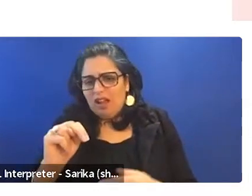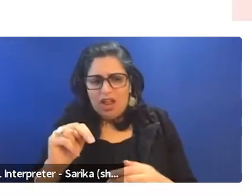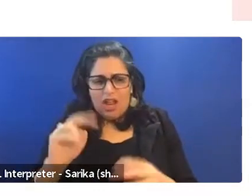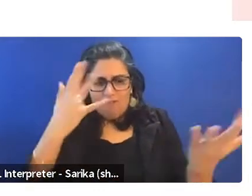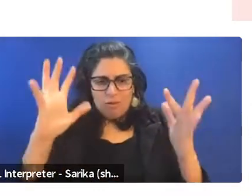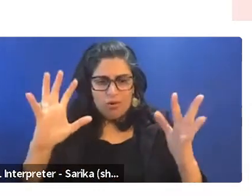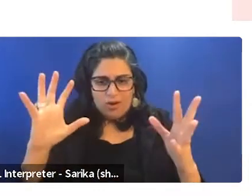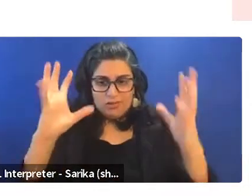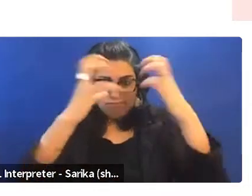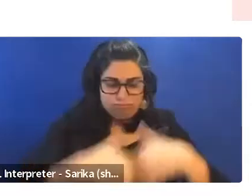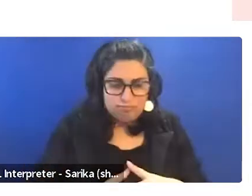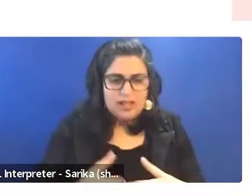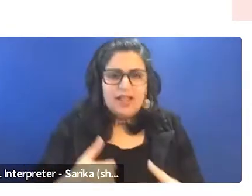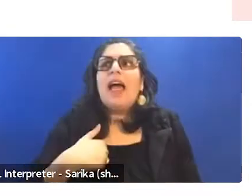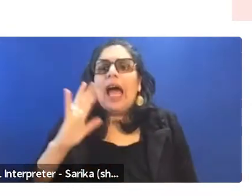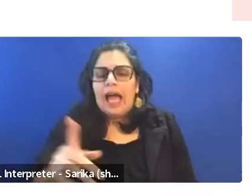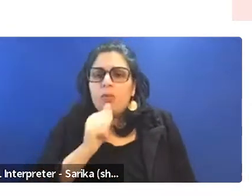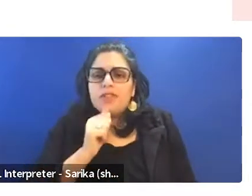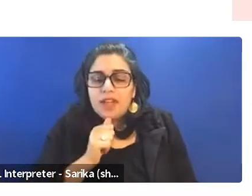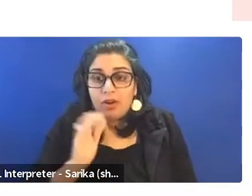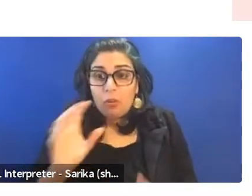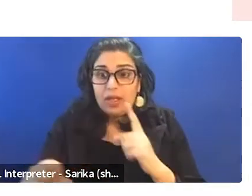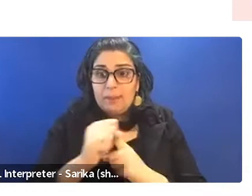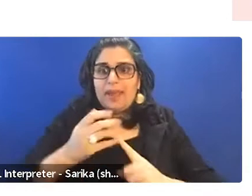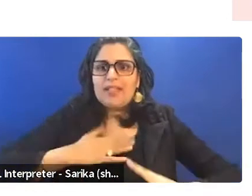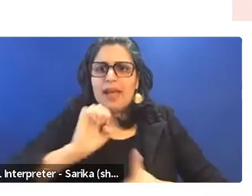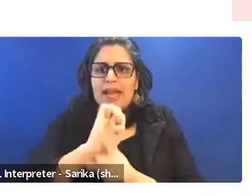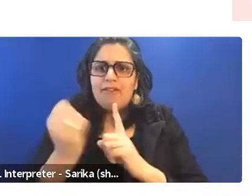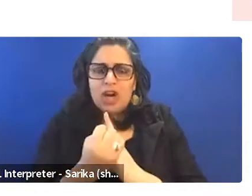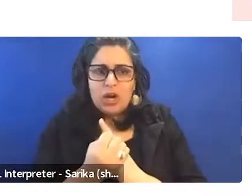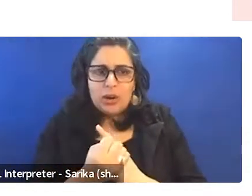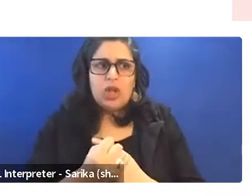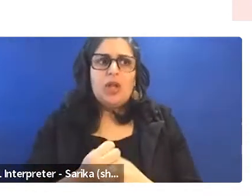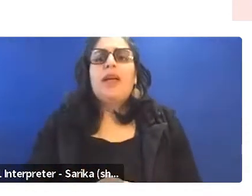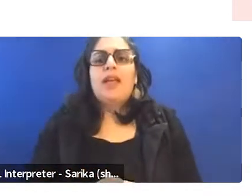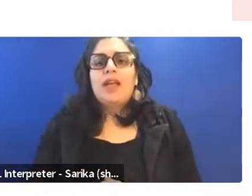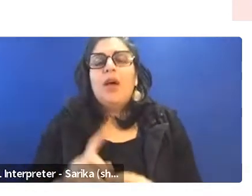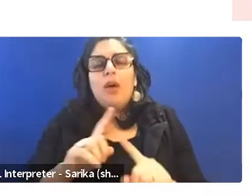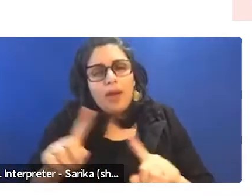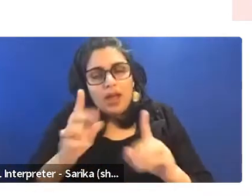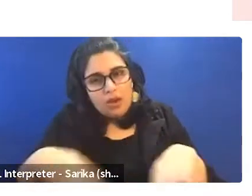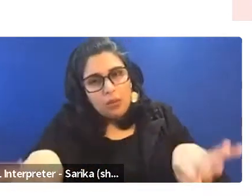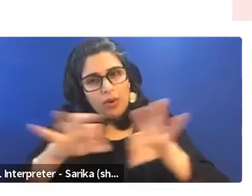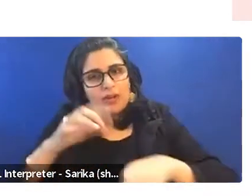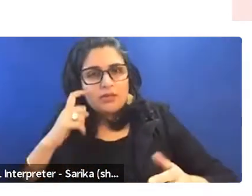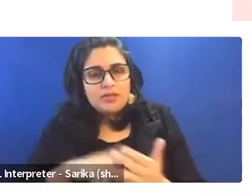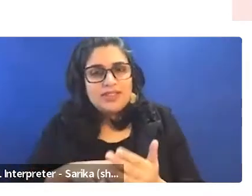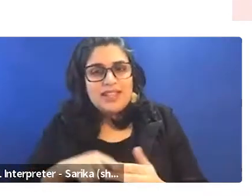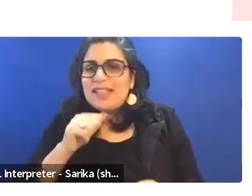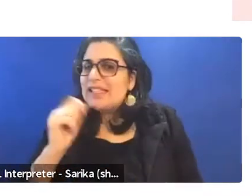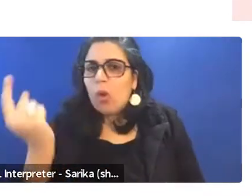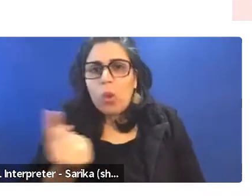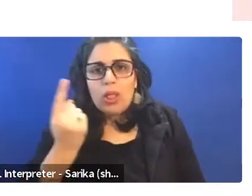enough oxygen, or it's going to impact my environment. But it's important to notice that this, as you mentioned, this isn't just